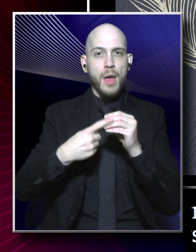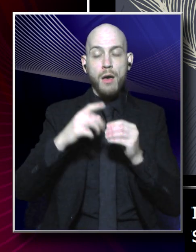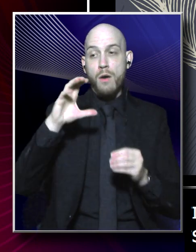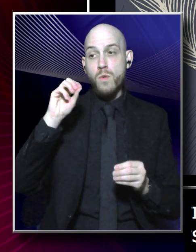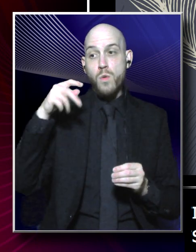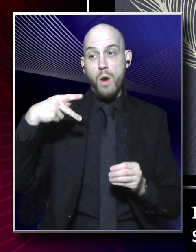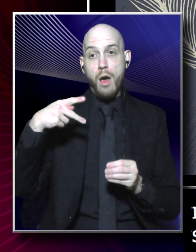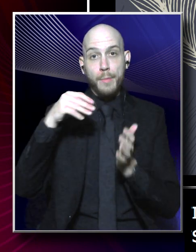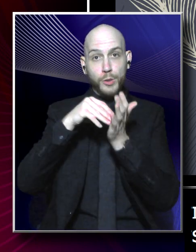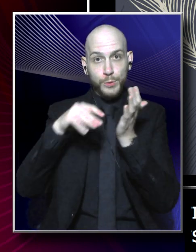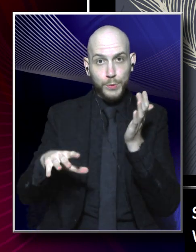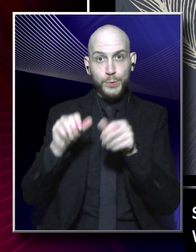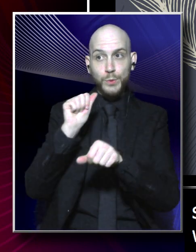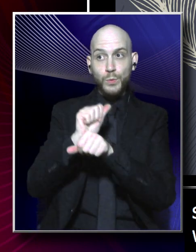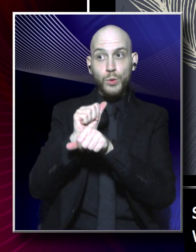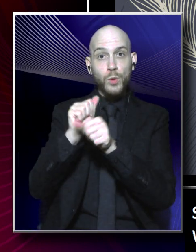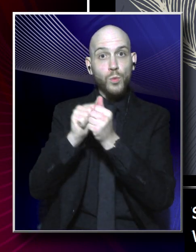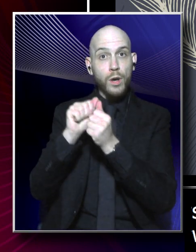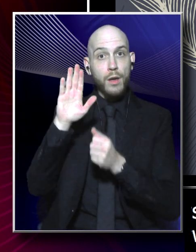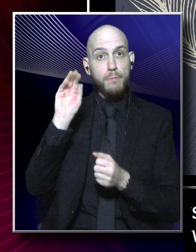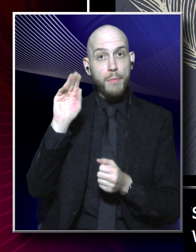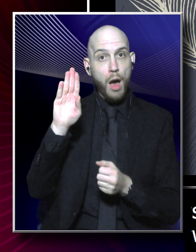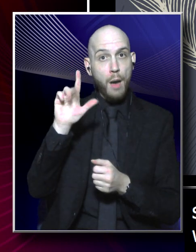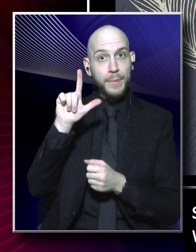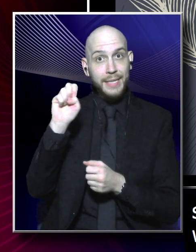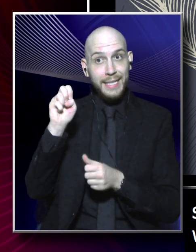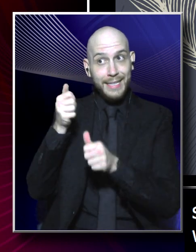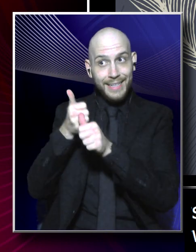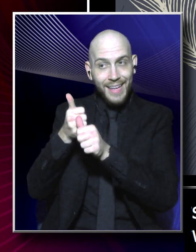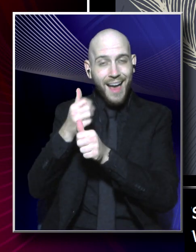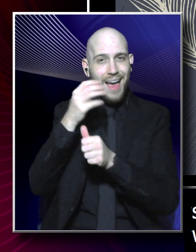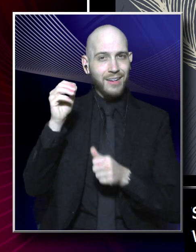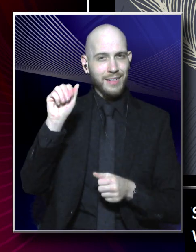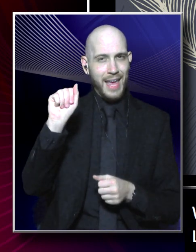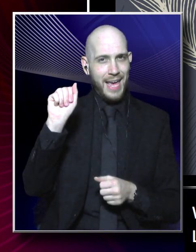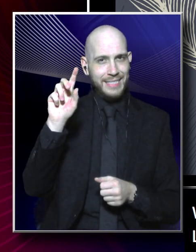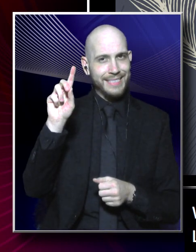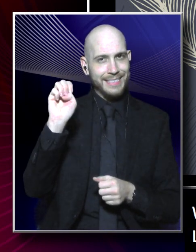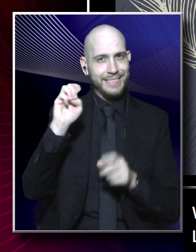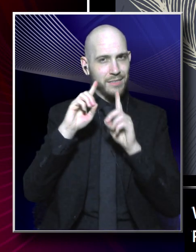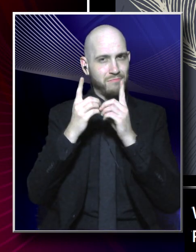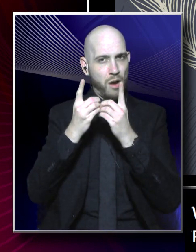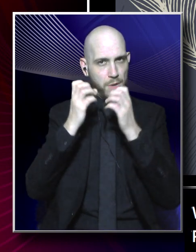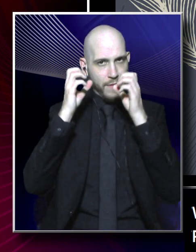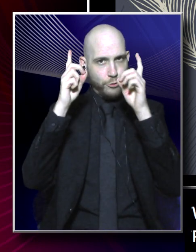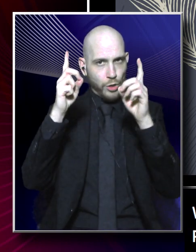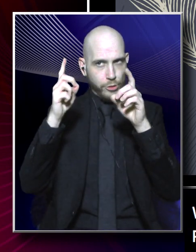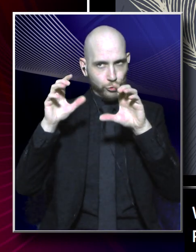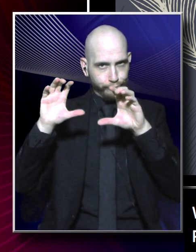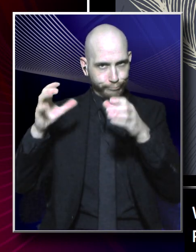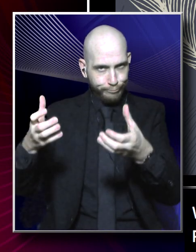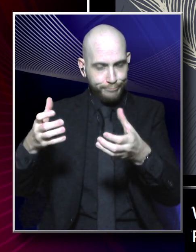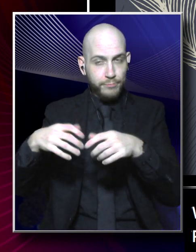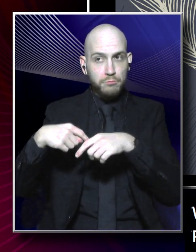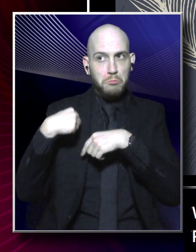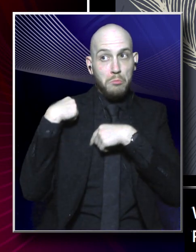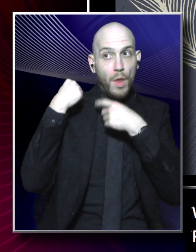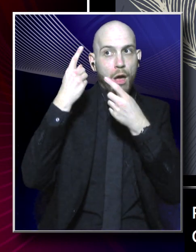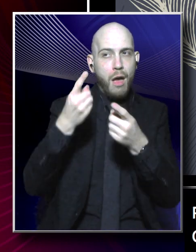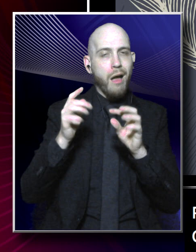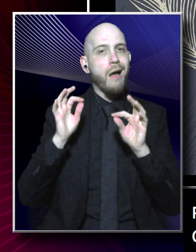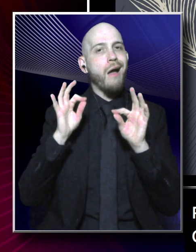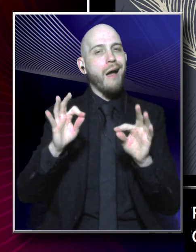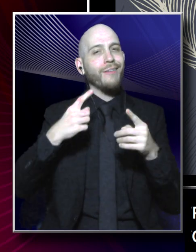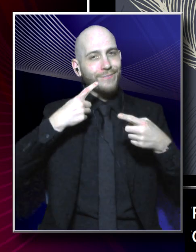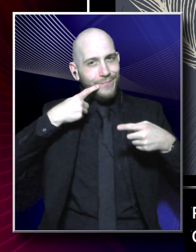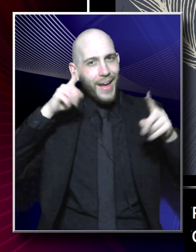and ADE, we were finally able to really get some good data the last 2 years on our co-op students